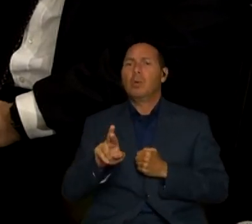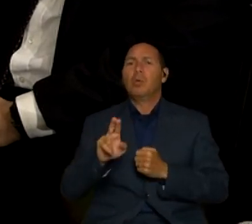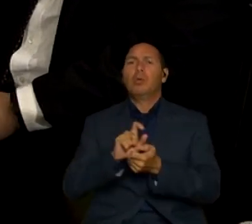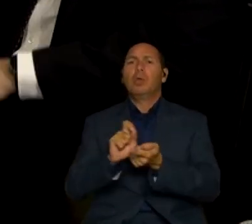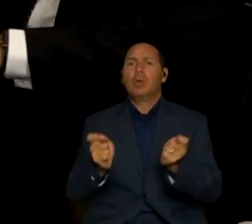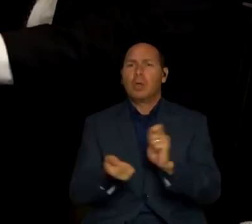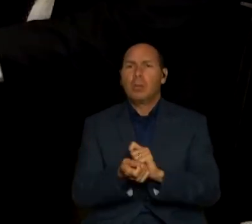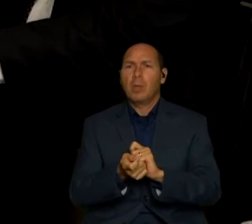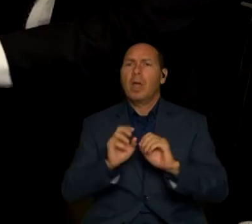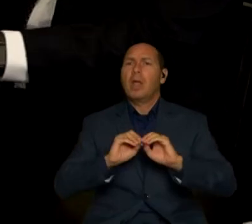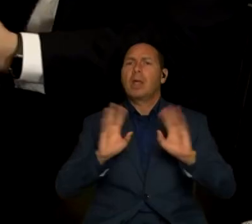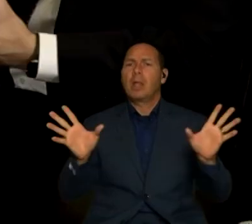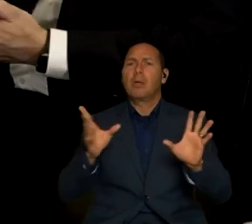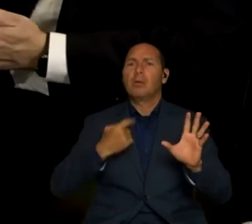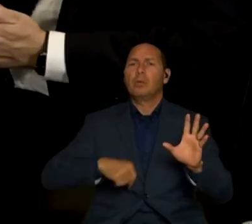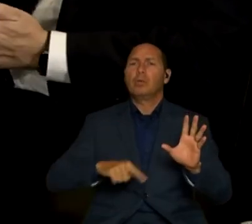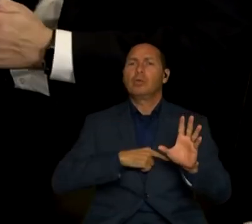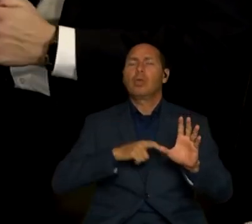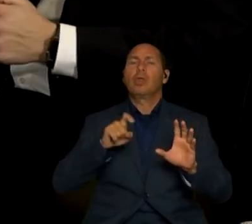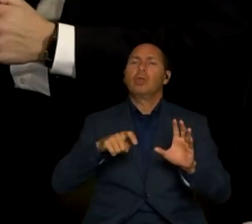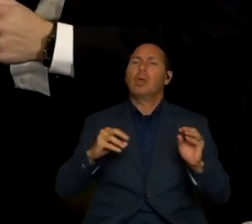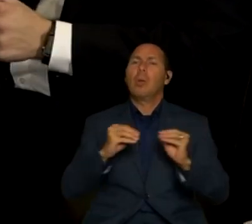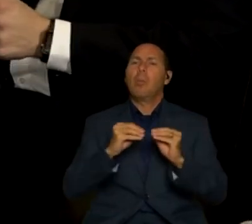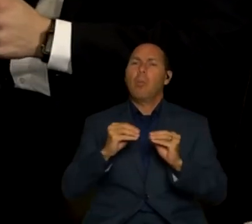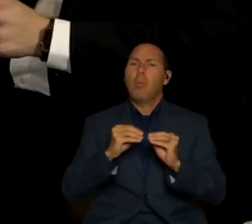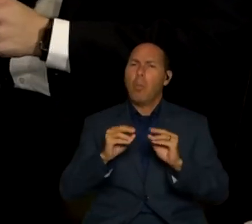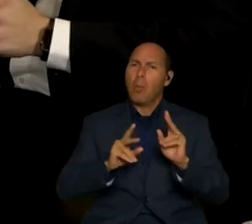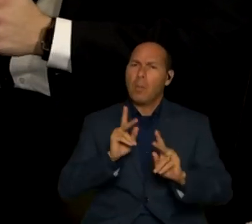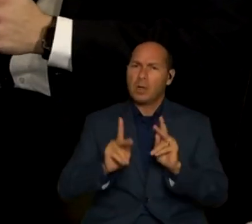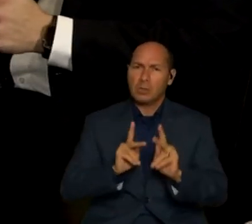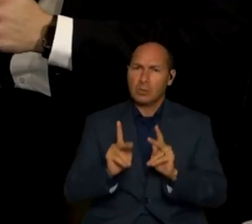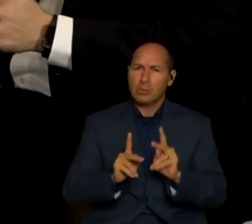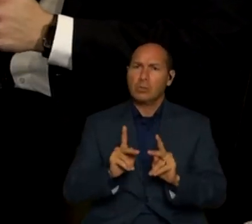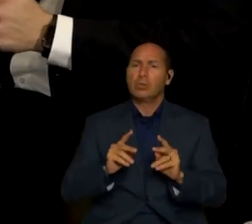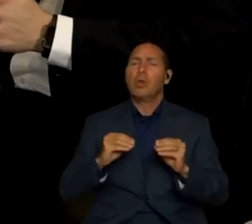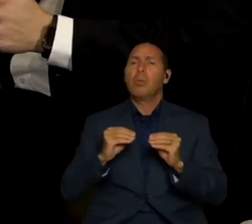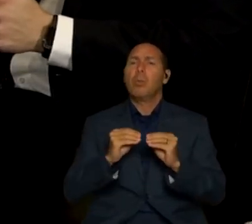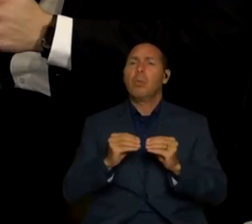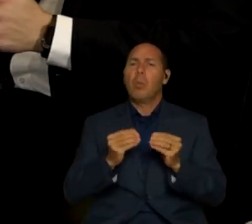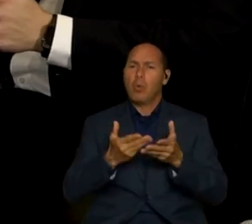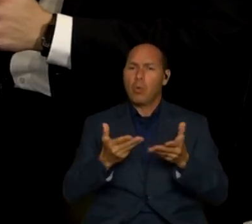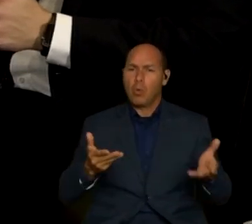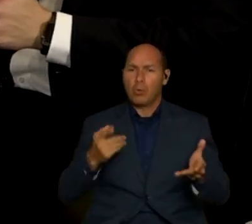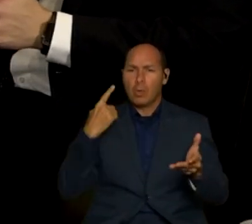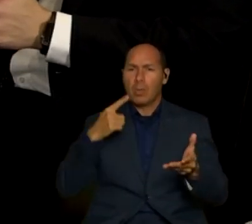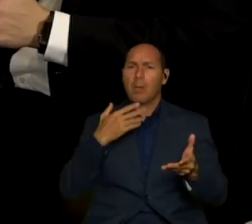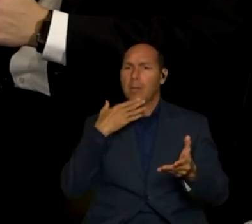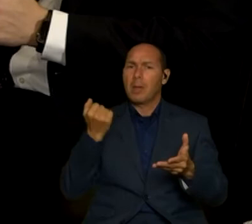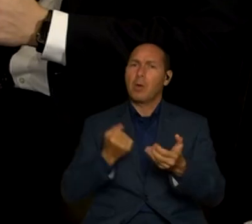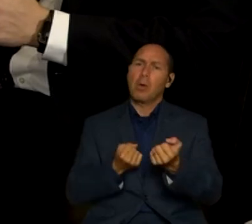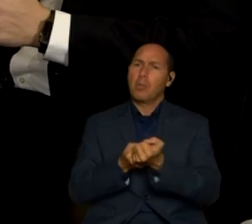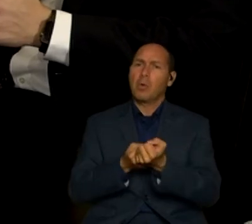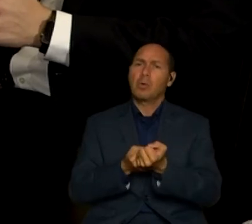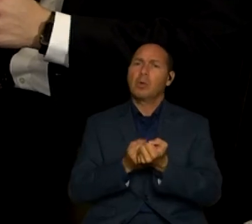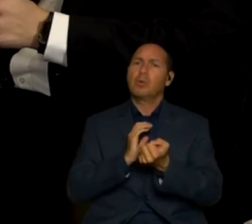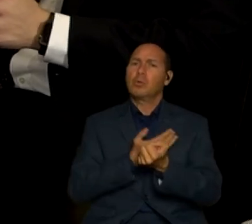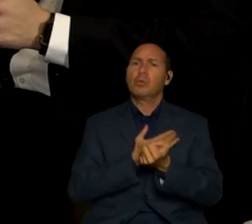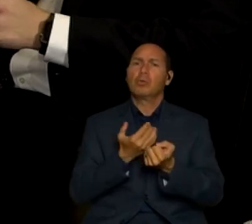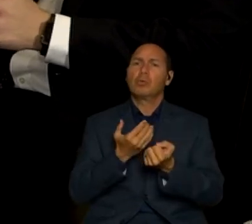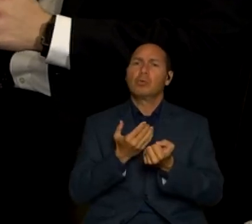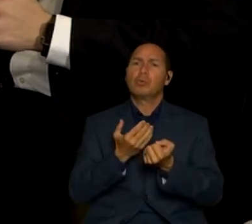more headcount and more tools to better assist in our jobs.